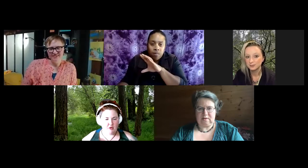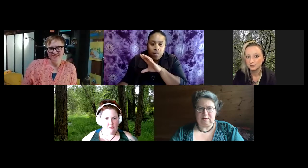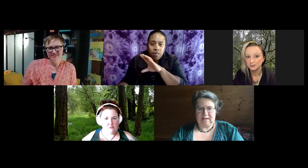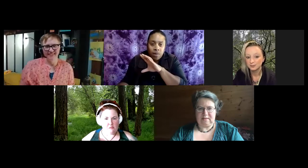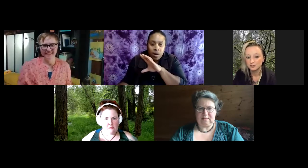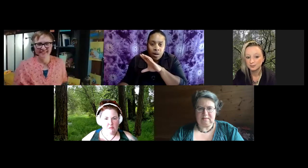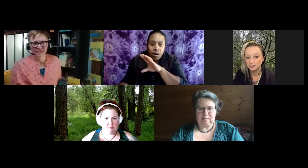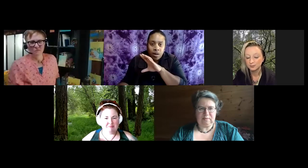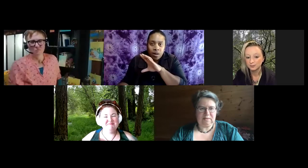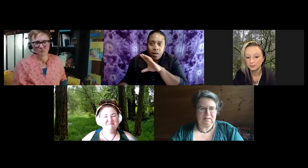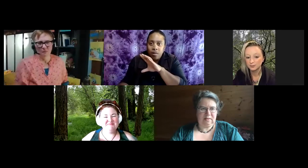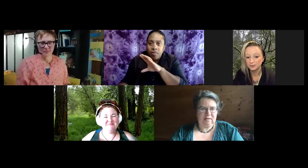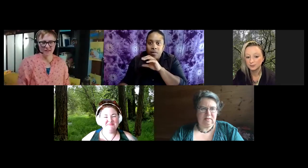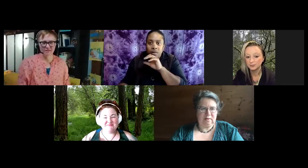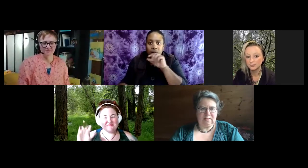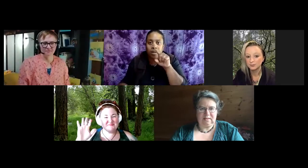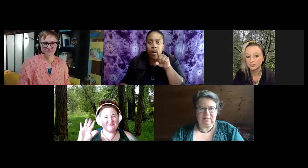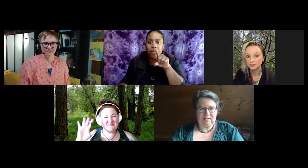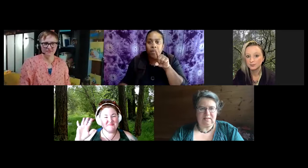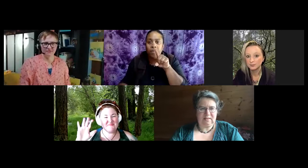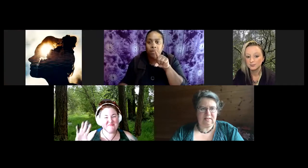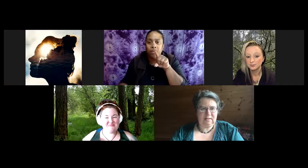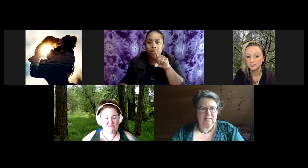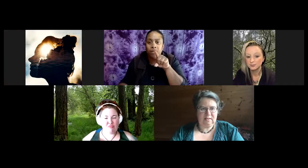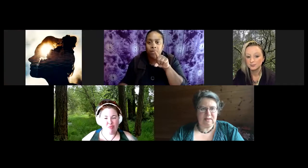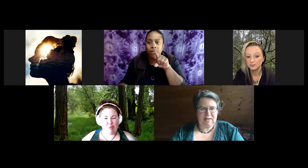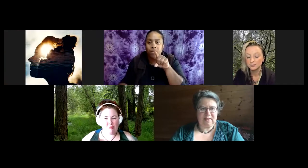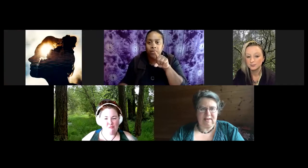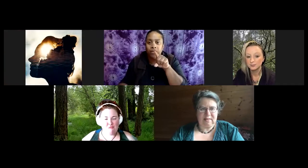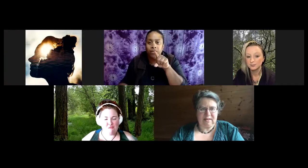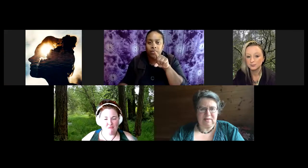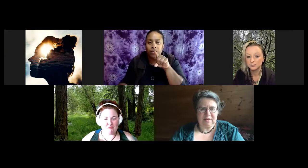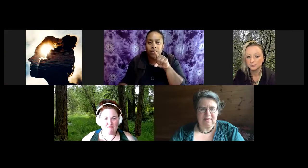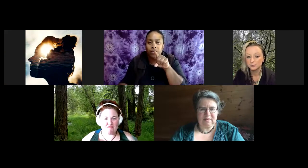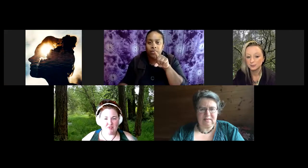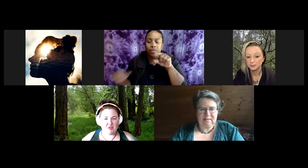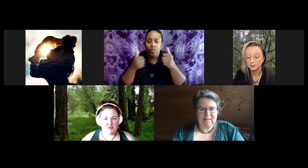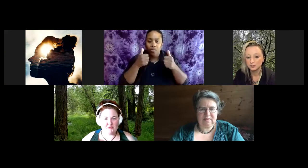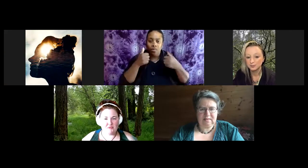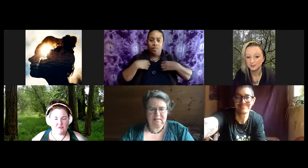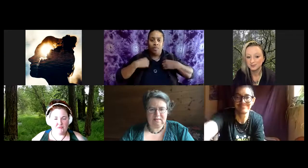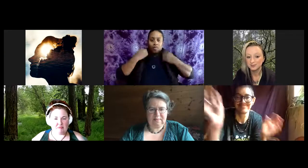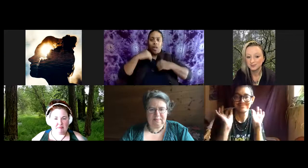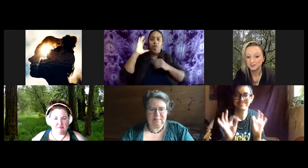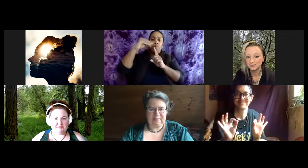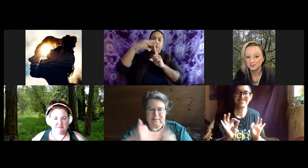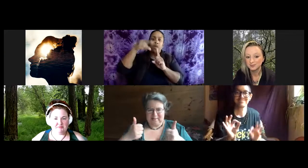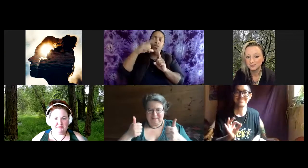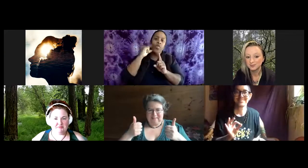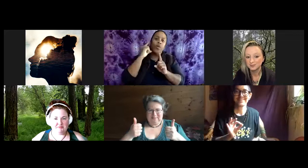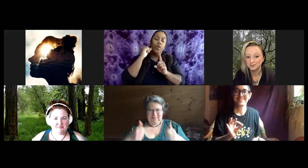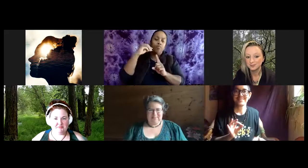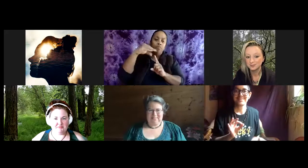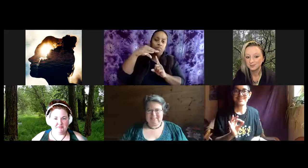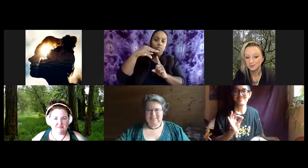Thorne, are you okay? Whoops. Thorne went to the front. Maybe. All right, let me get you pinned. Okay,